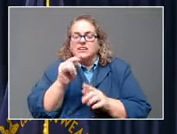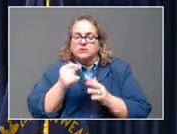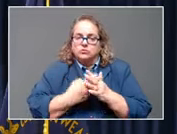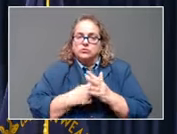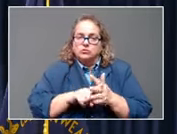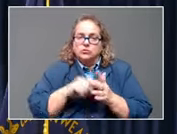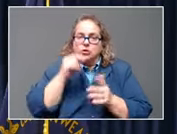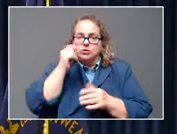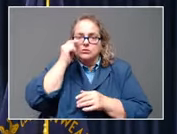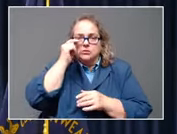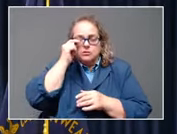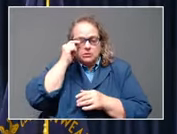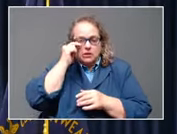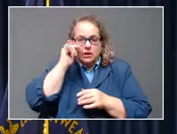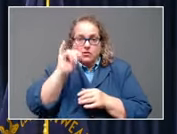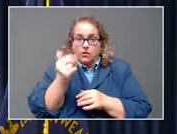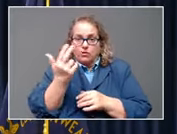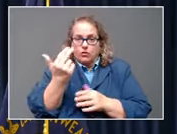report,